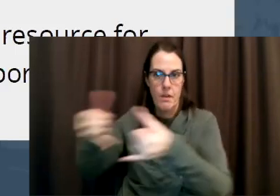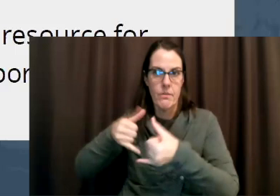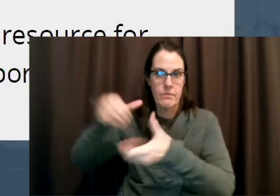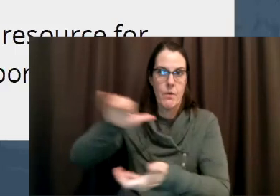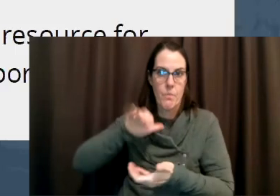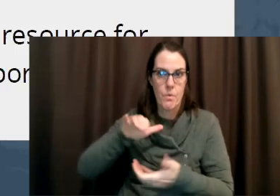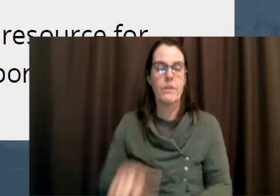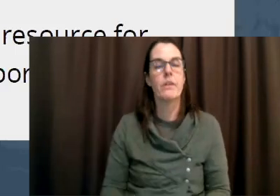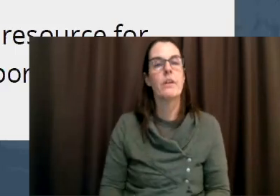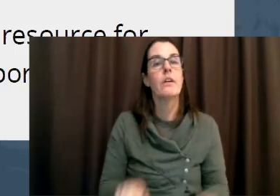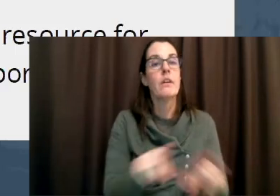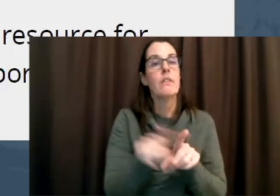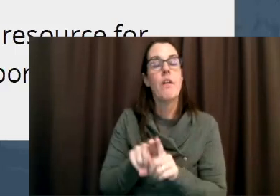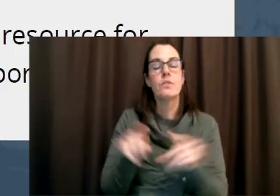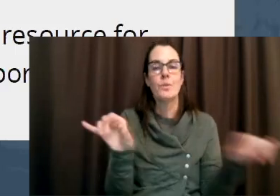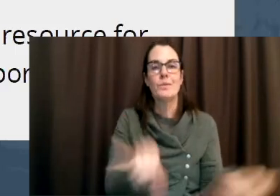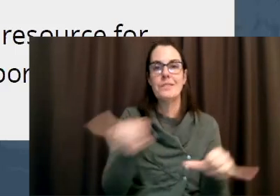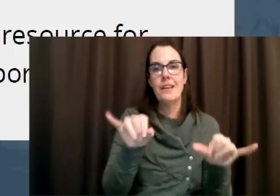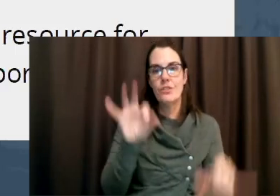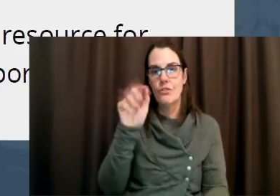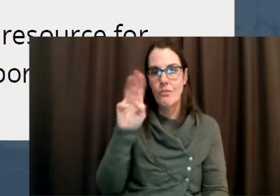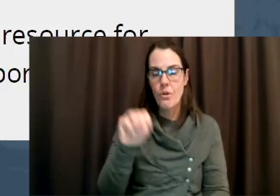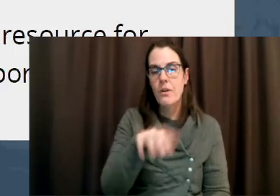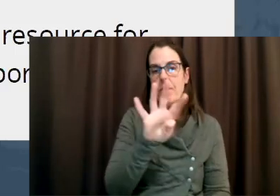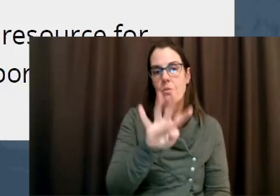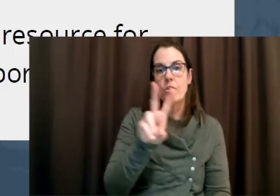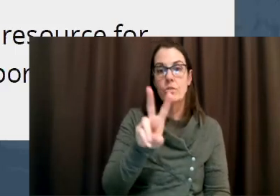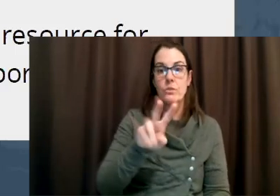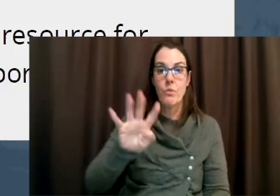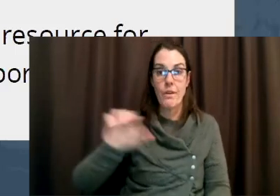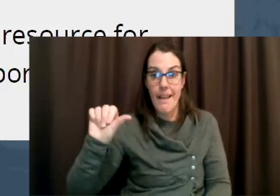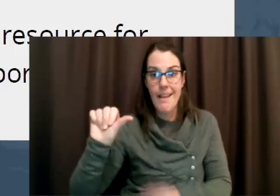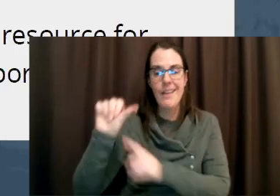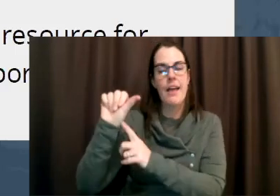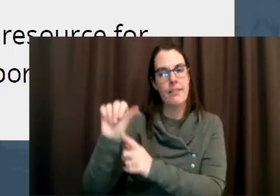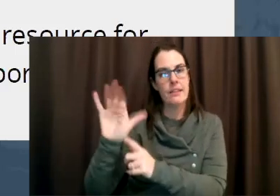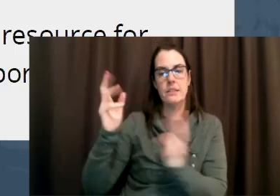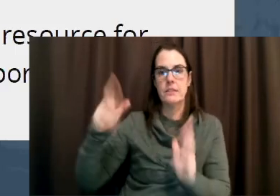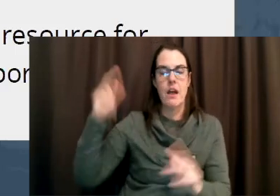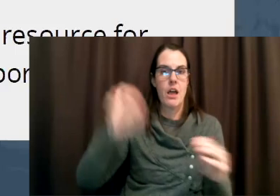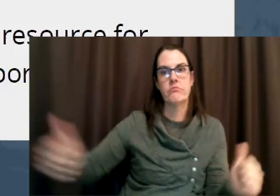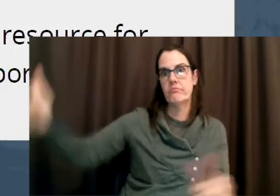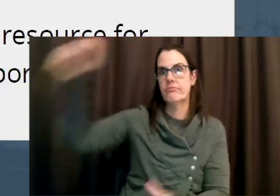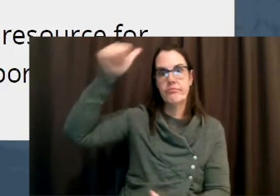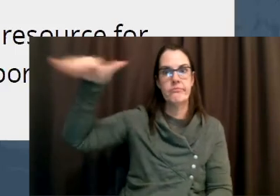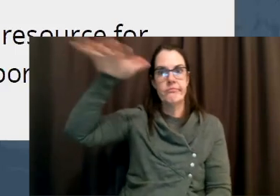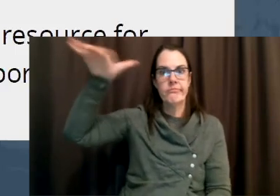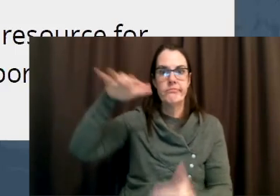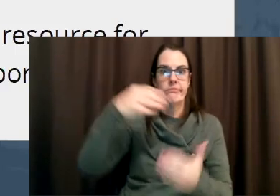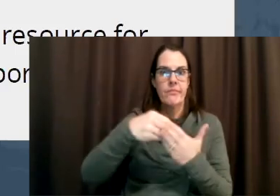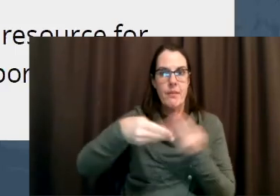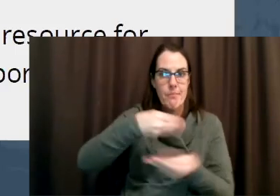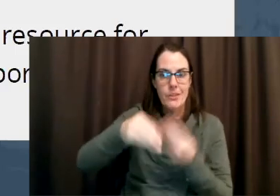covered standard form 424A, which is kind of this high-level budget information broken into broad